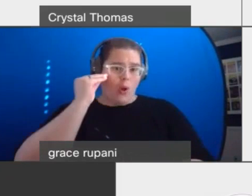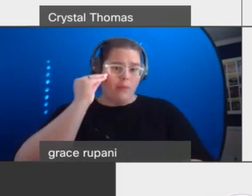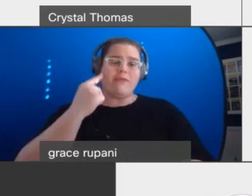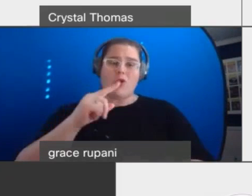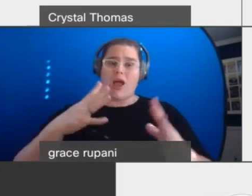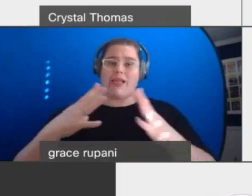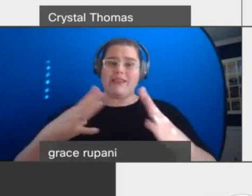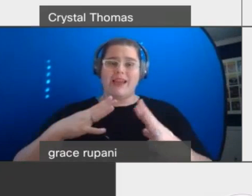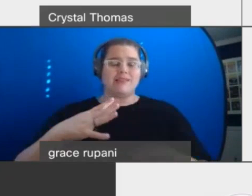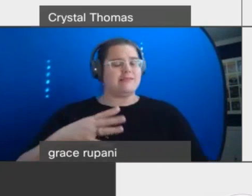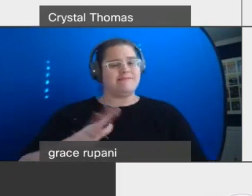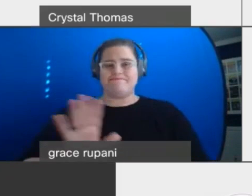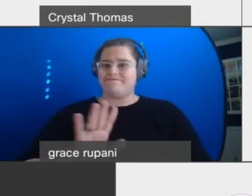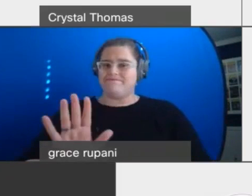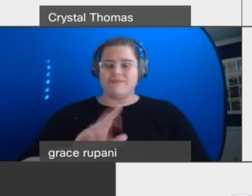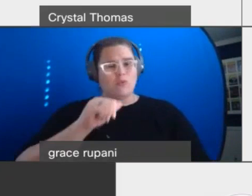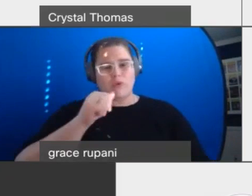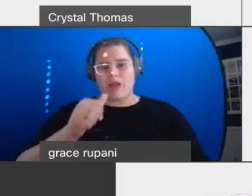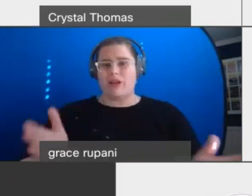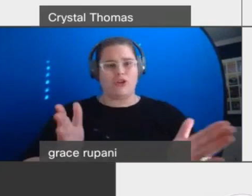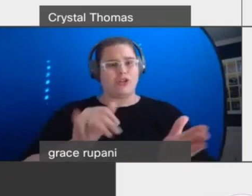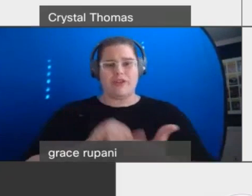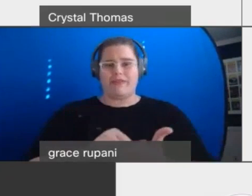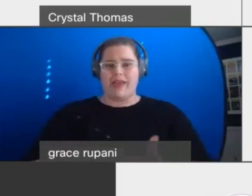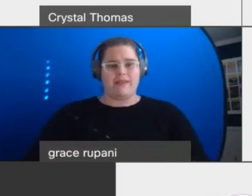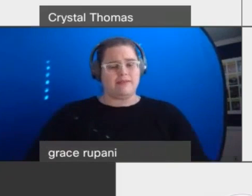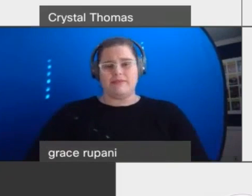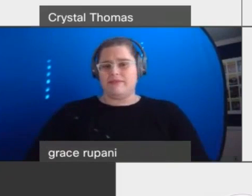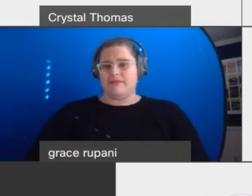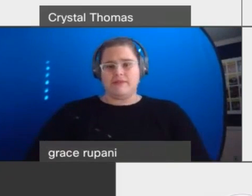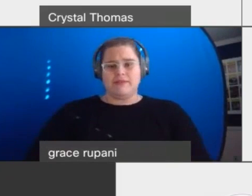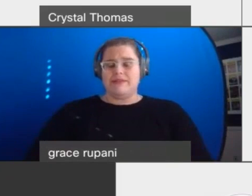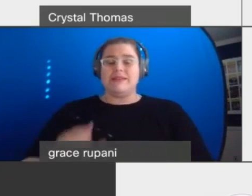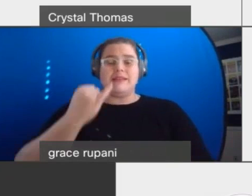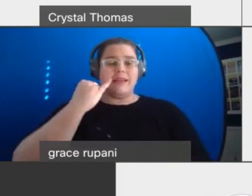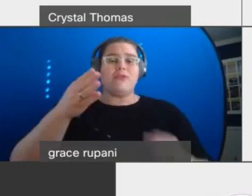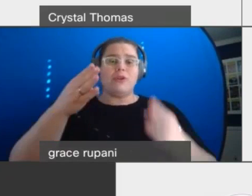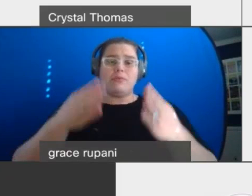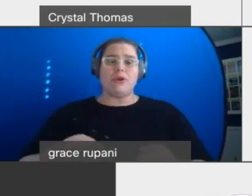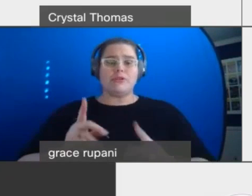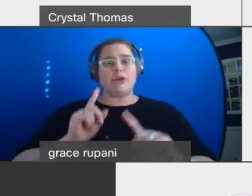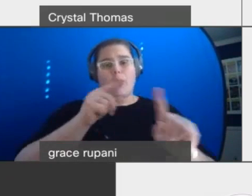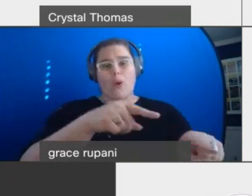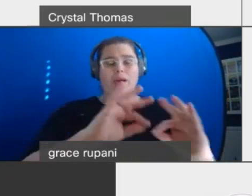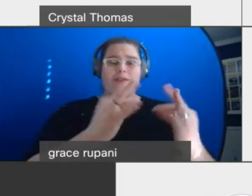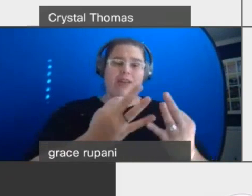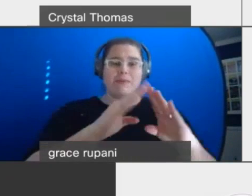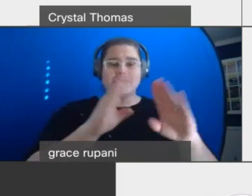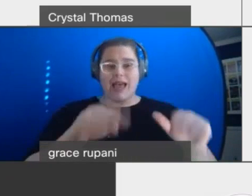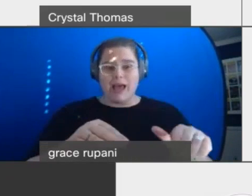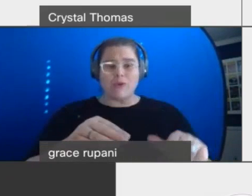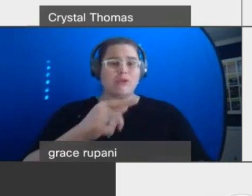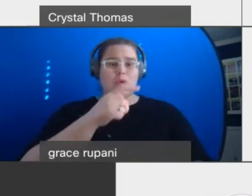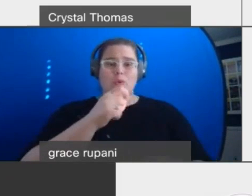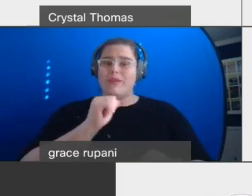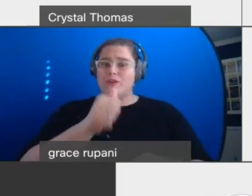holidays. So, if this person is going to their family's house who they do not live with,